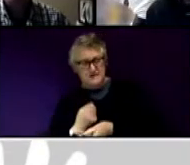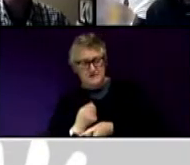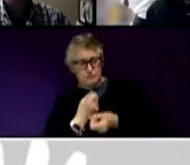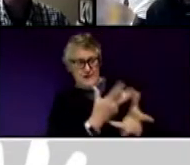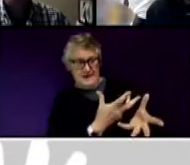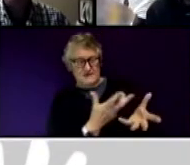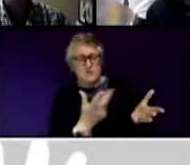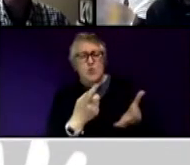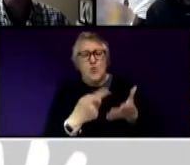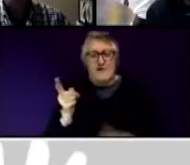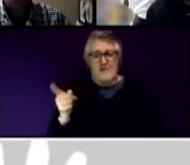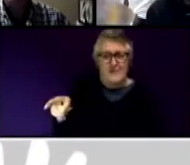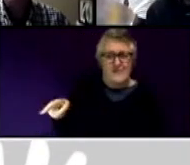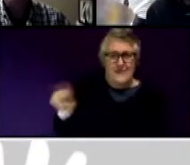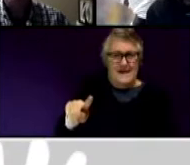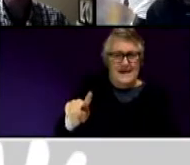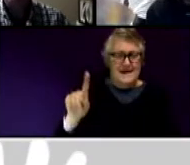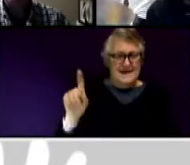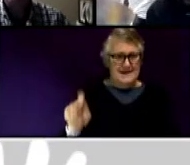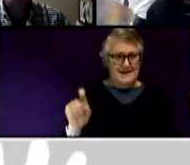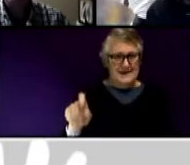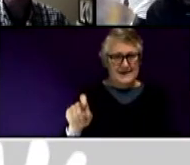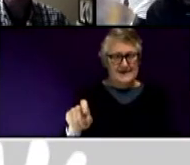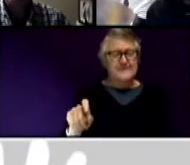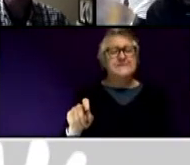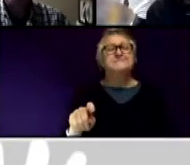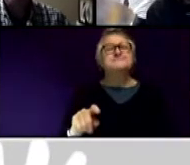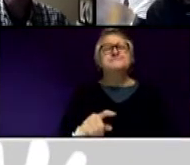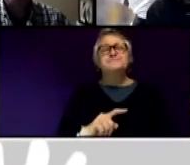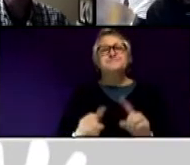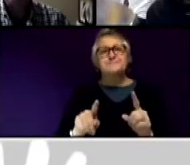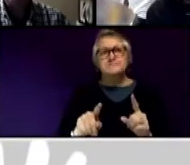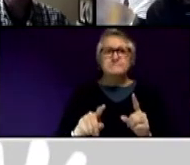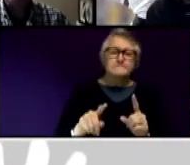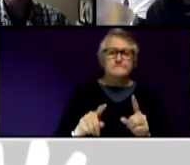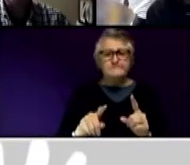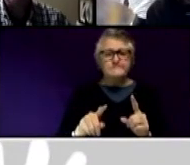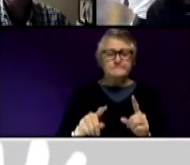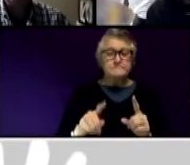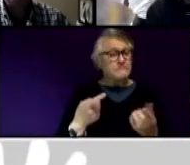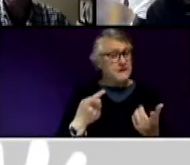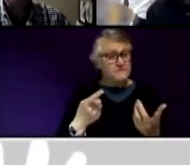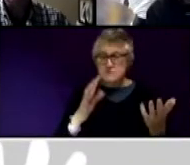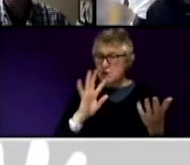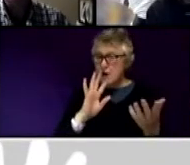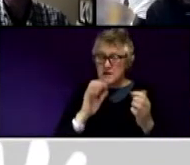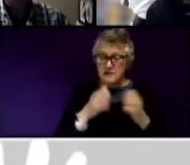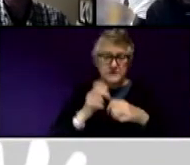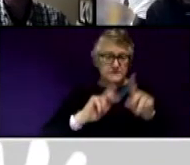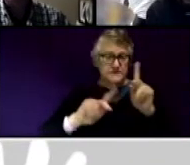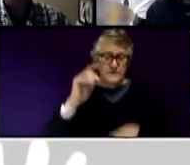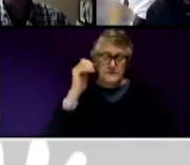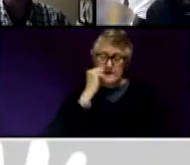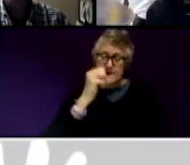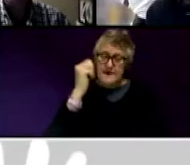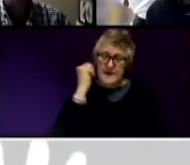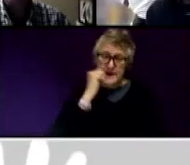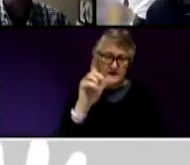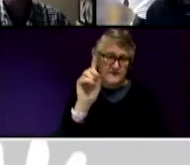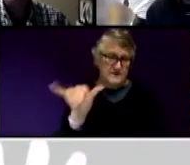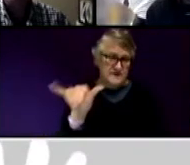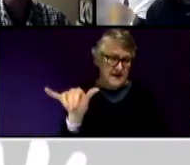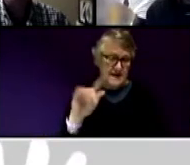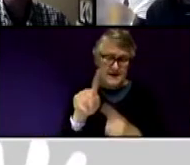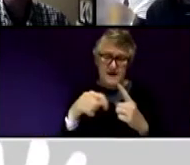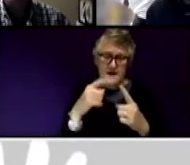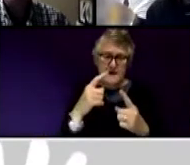kind of come across my path. And so I am talking to people every day about putting